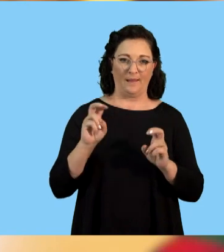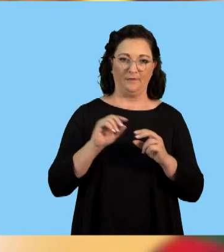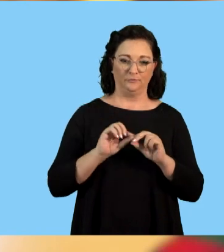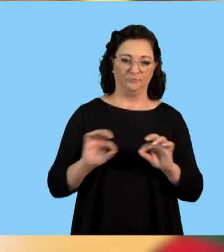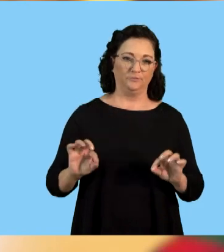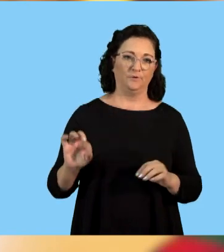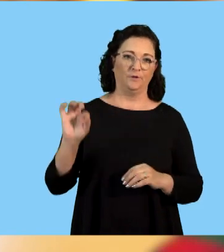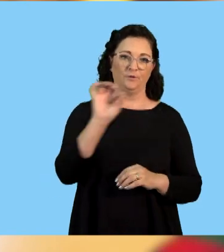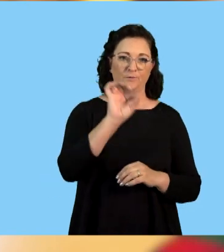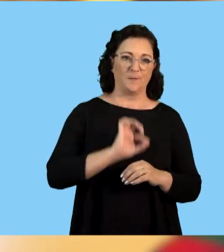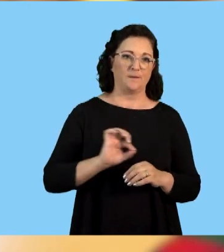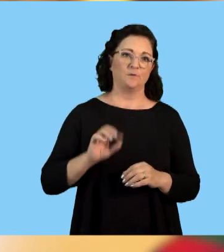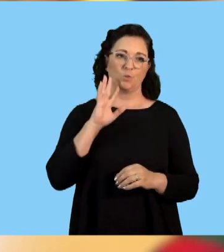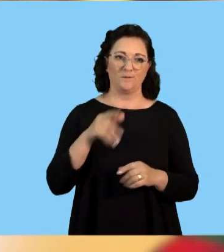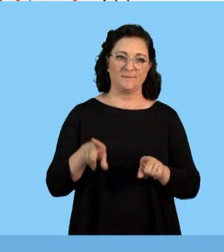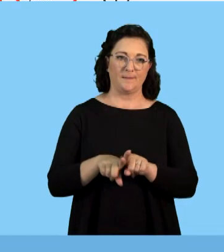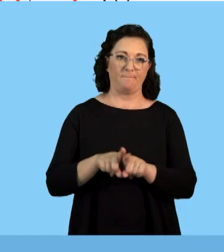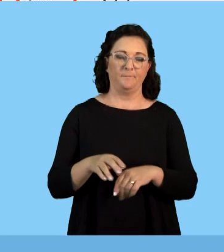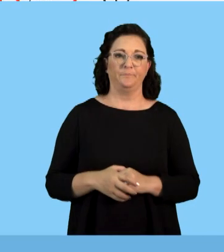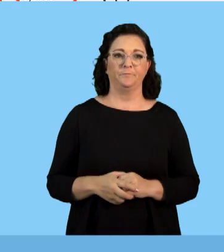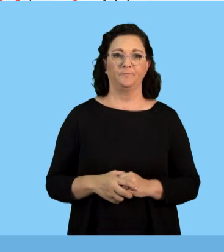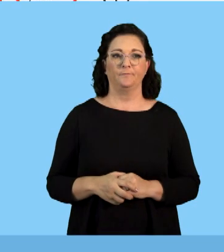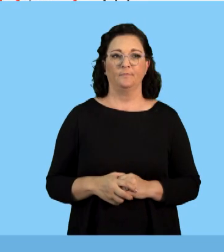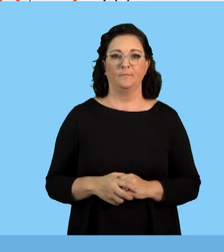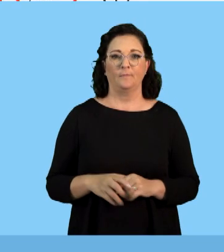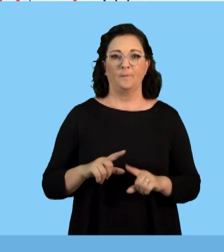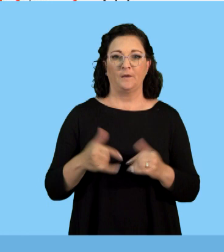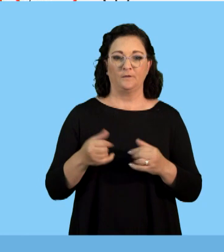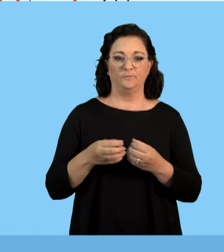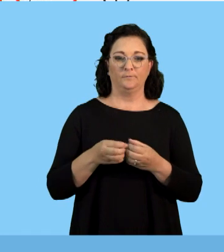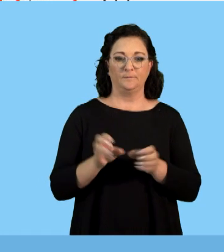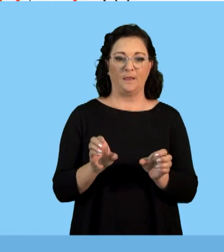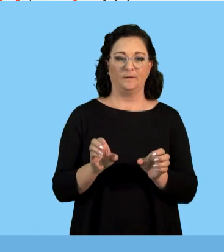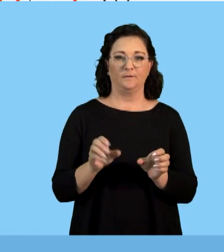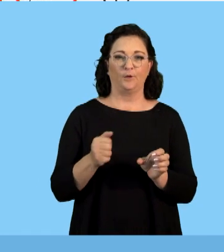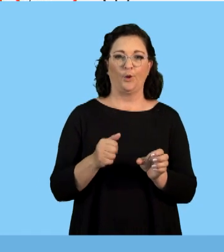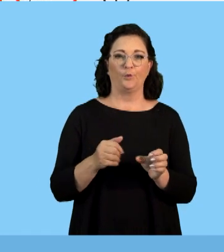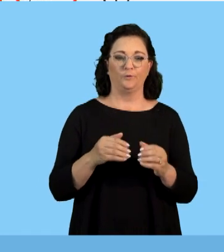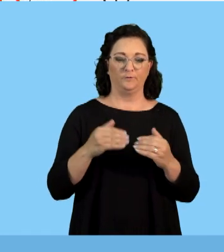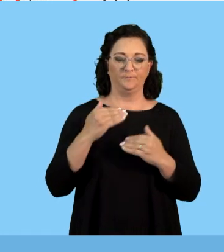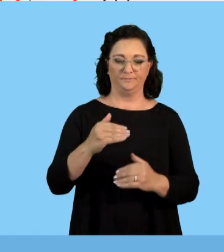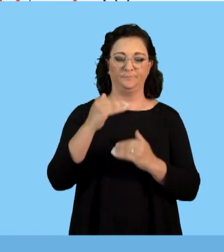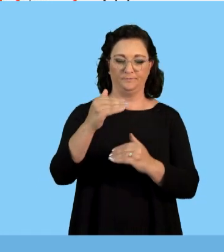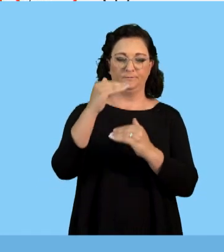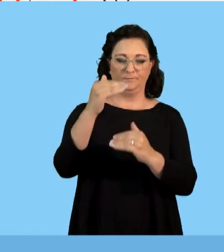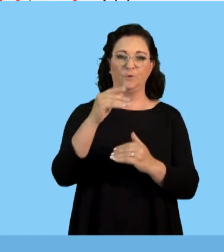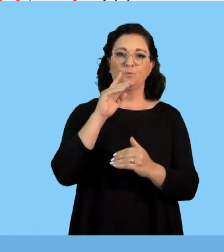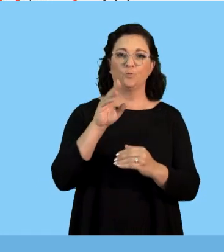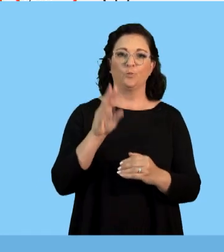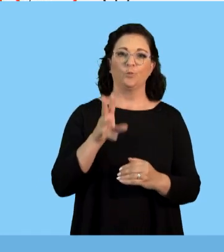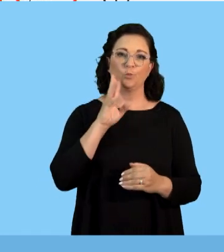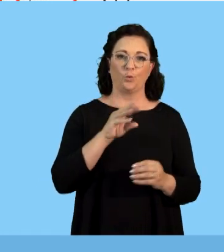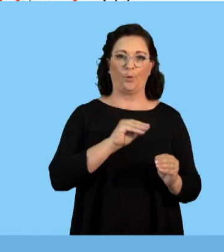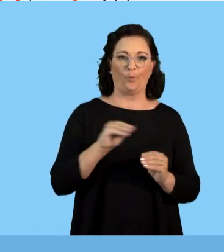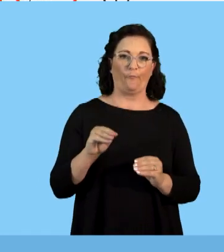entire electric circuit. So this tells us that the current of the electrons splits up and moves through each branch. So